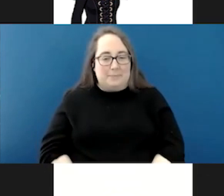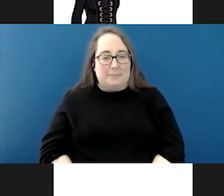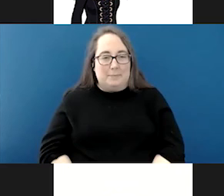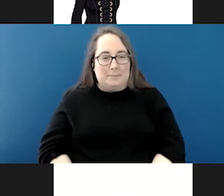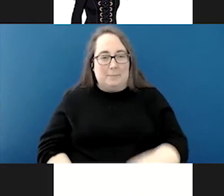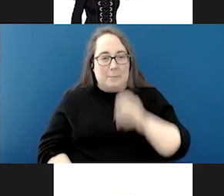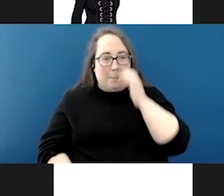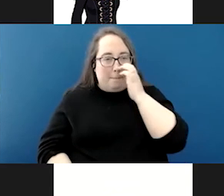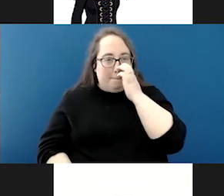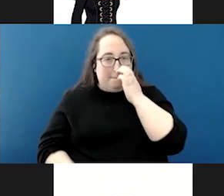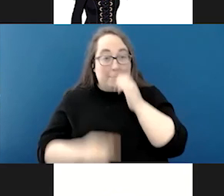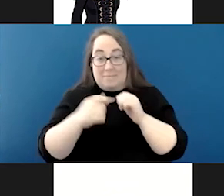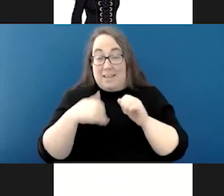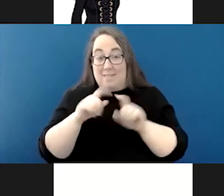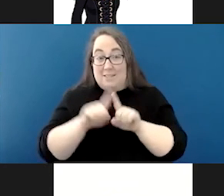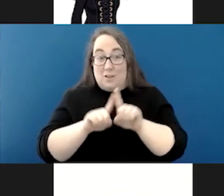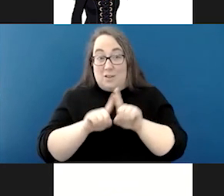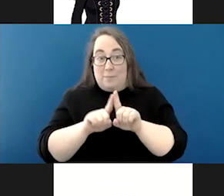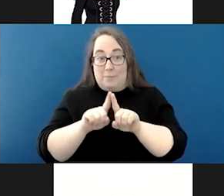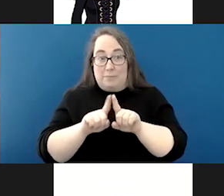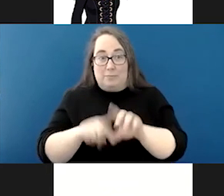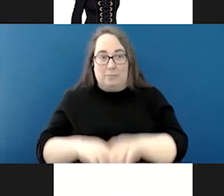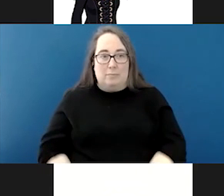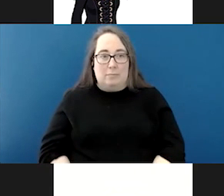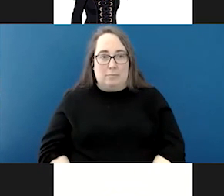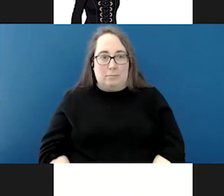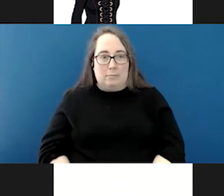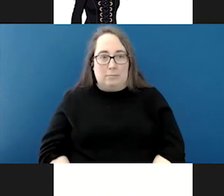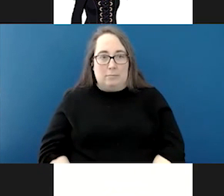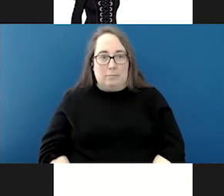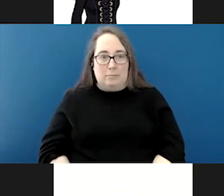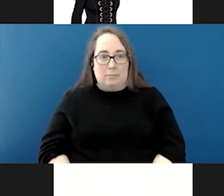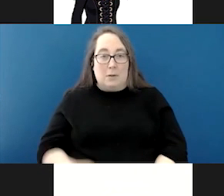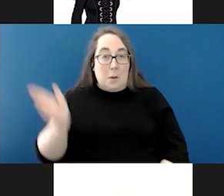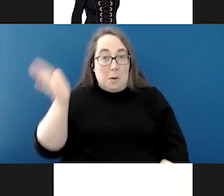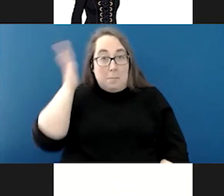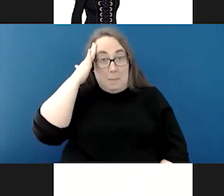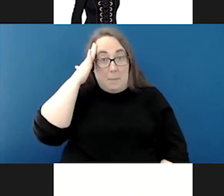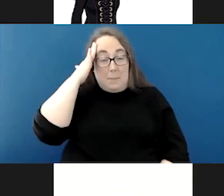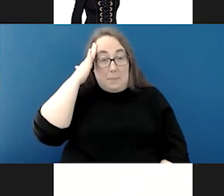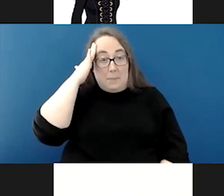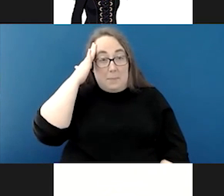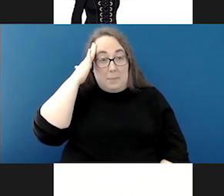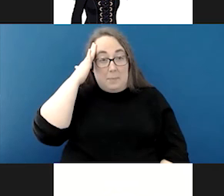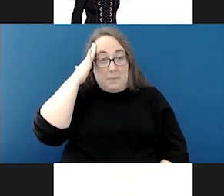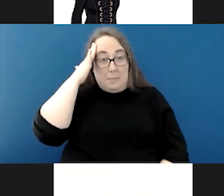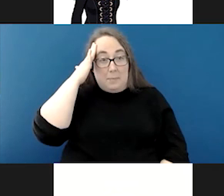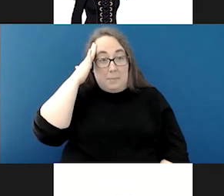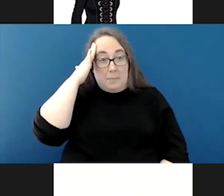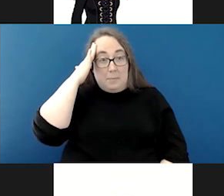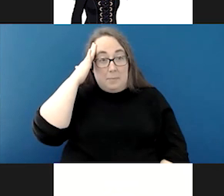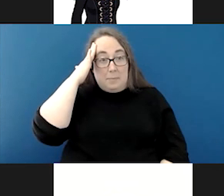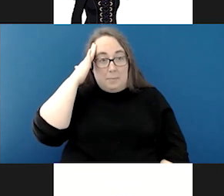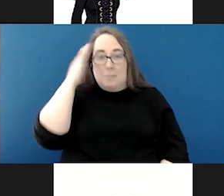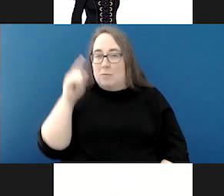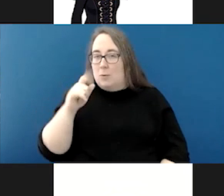do have this nice star. I feel like I could put this nice star here just for extra flair. And you can